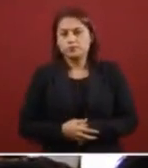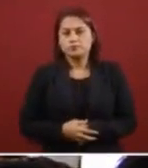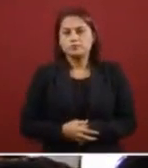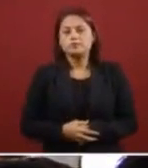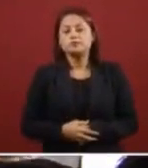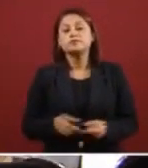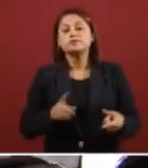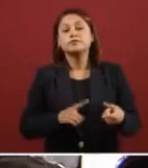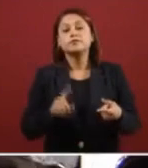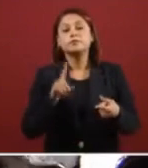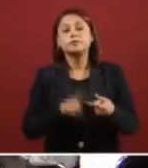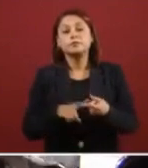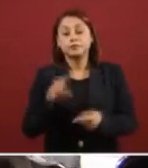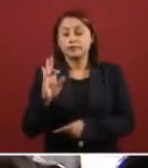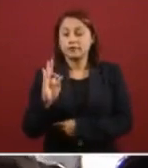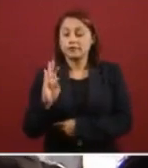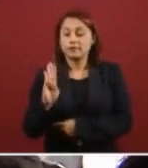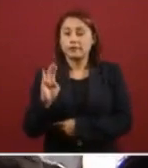One,